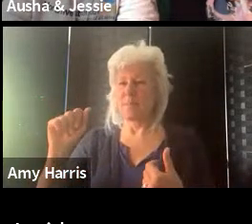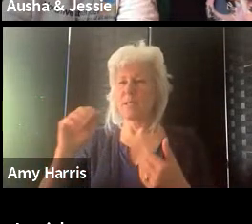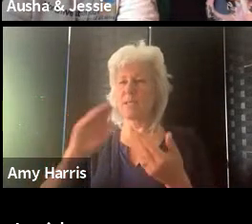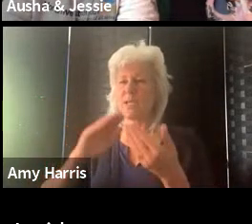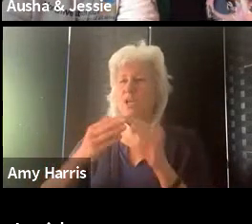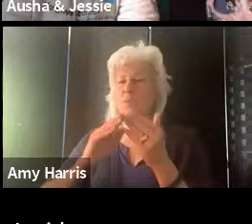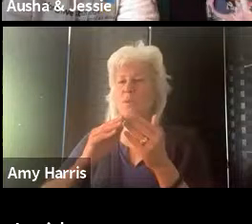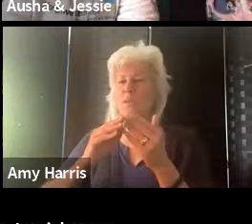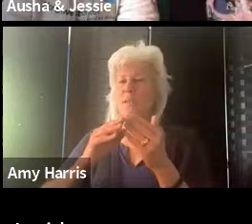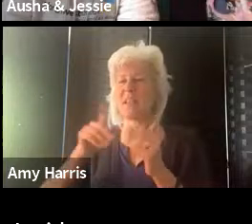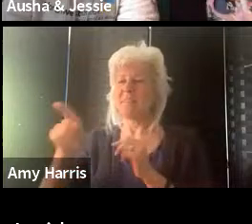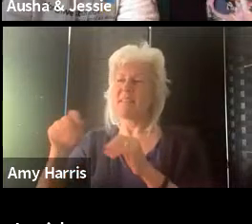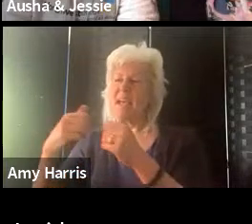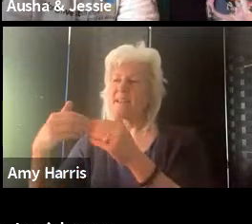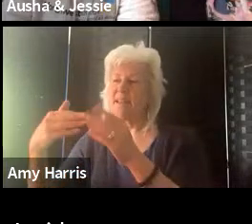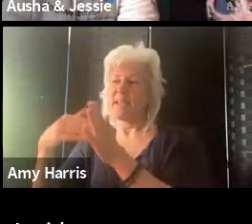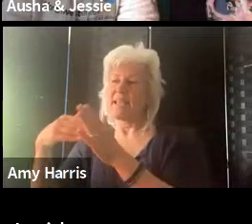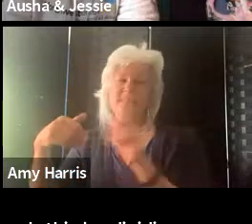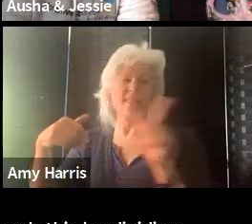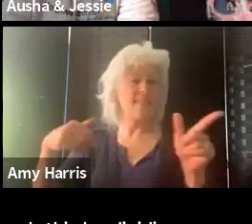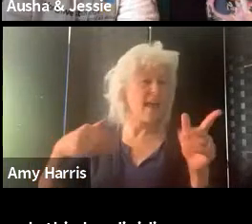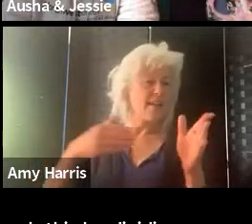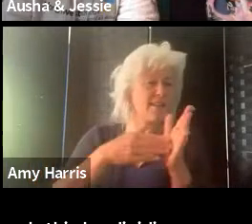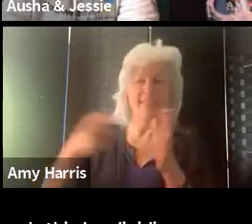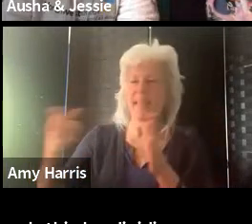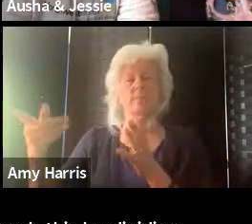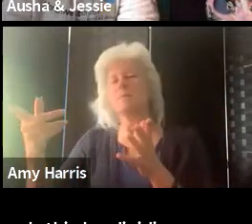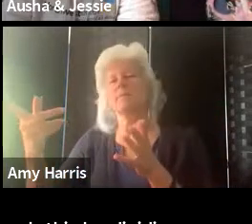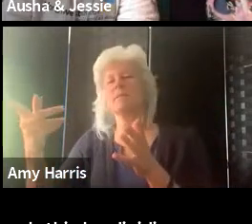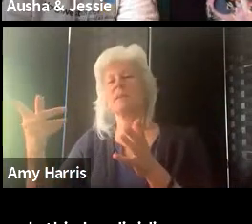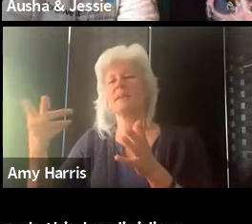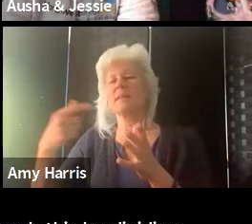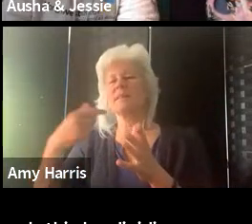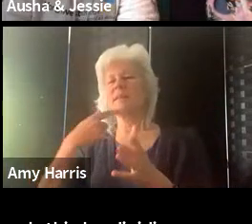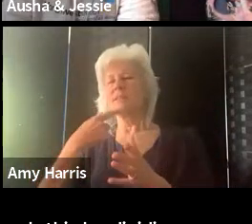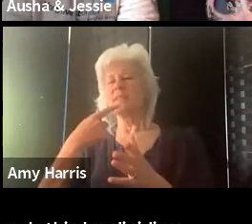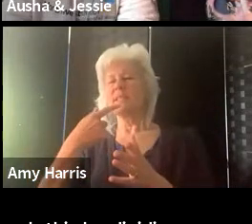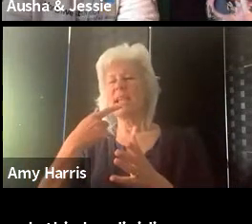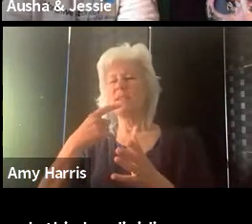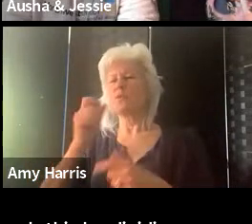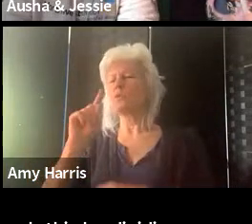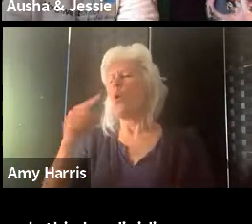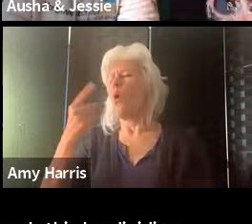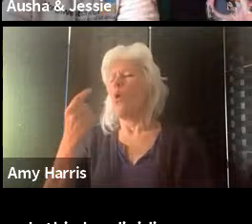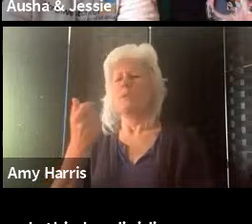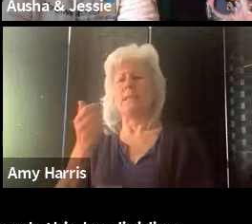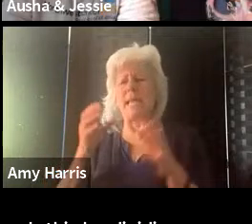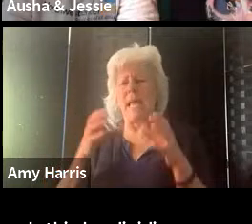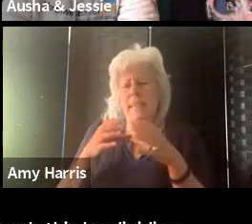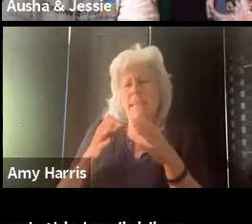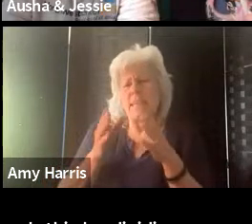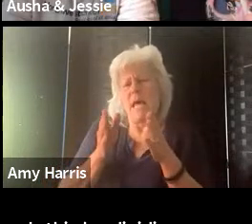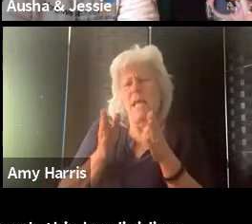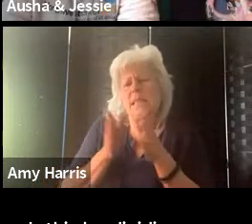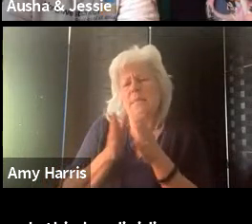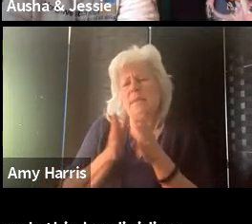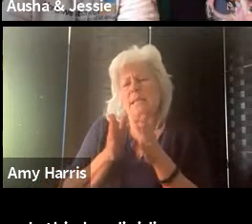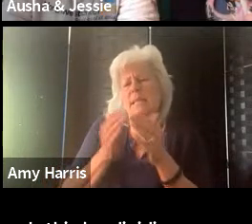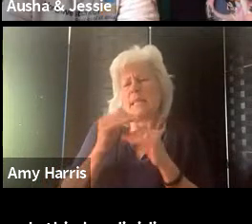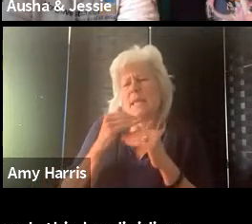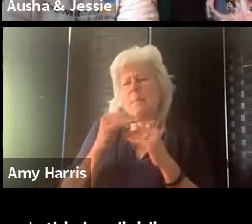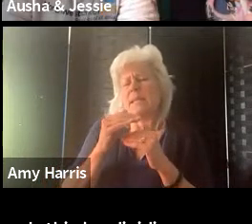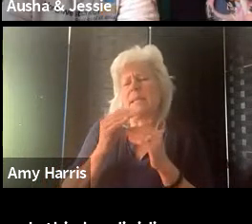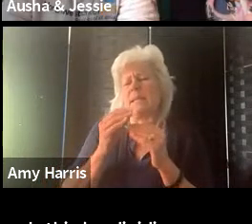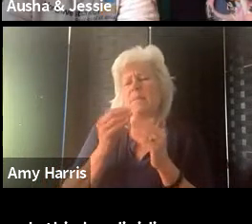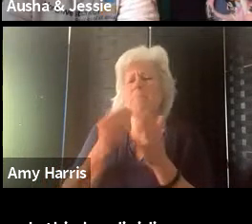one element of the disability community against the other and saying there's a finite body, a finite amount of